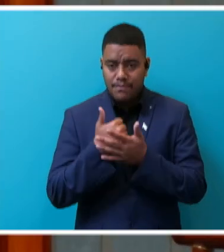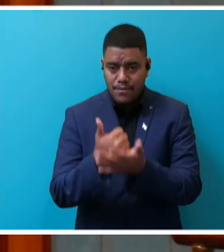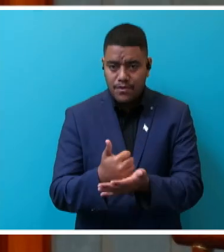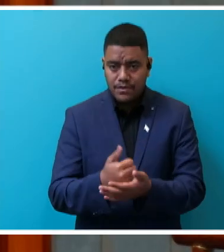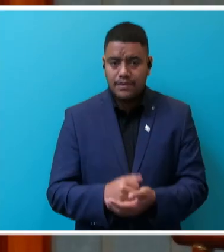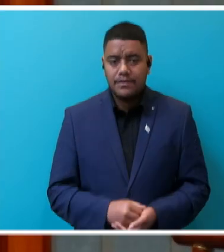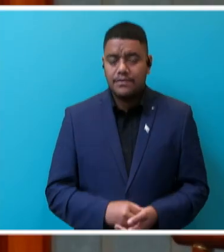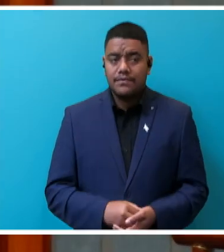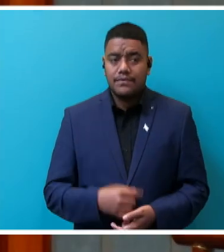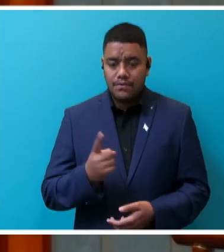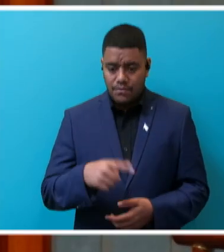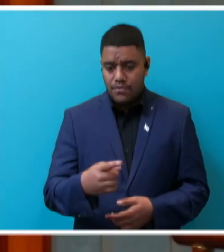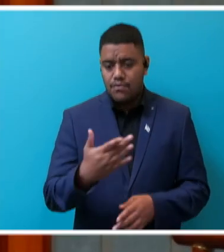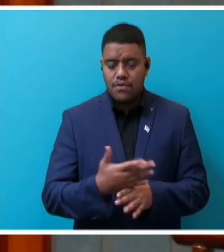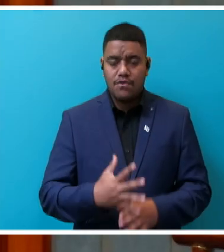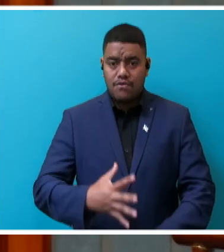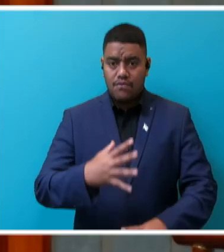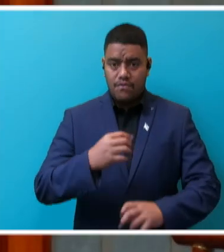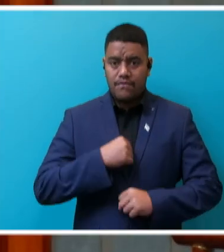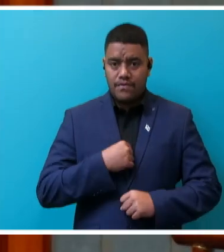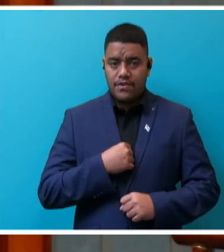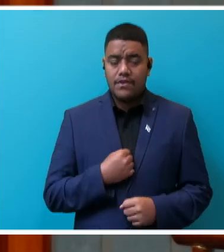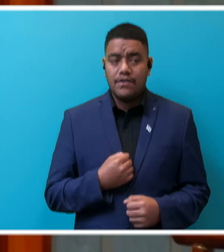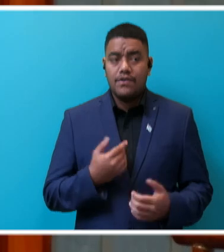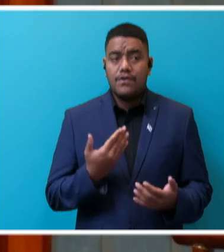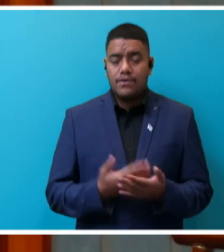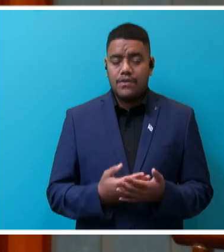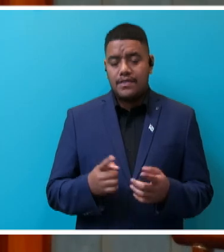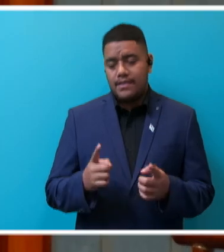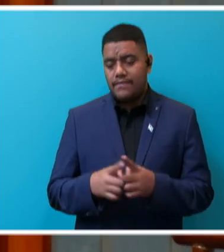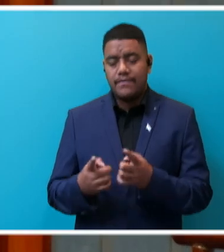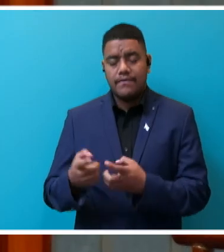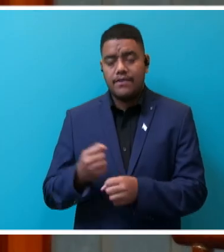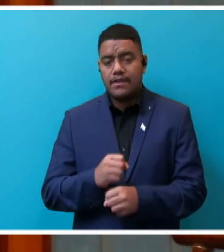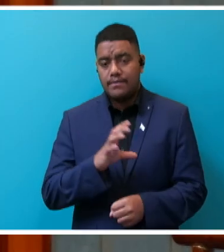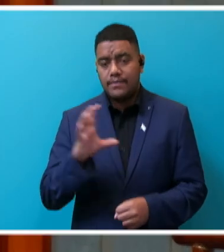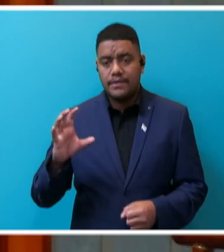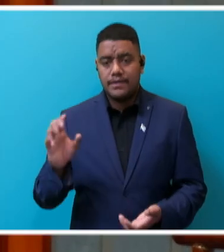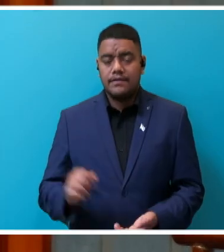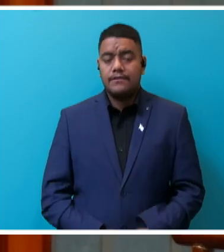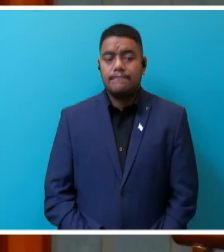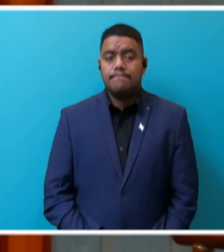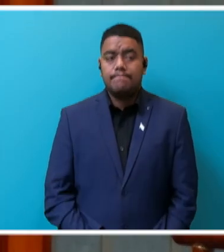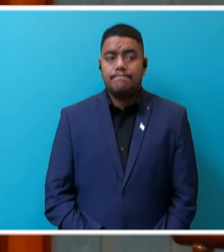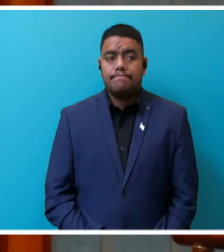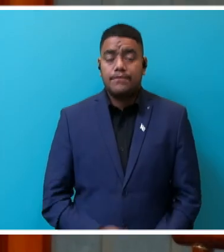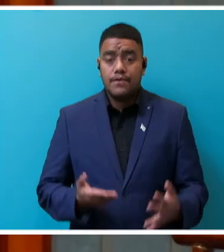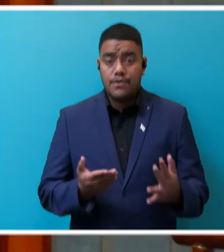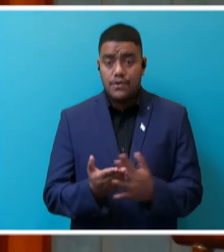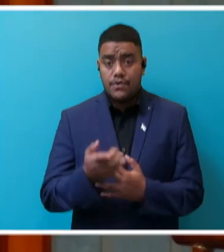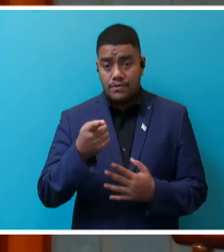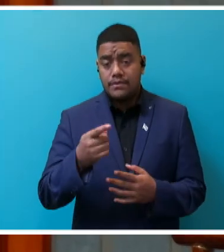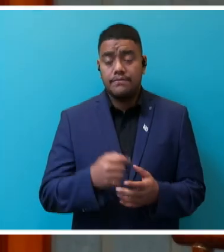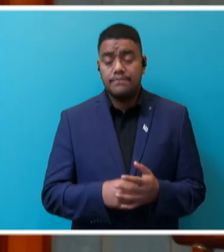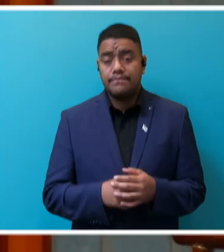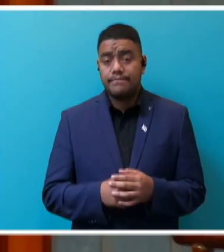to operate confidently alongside the major investments. Through this high-impact initiative,